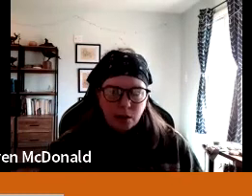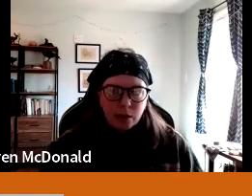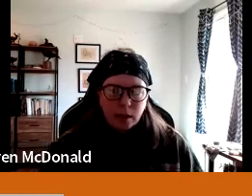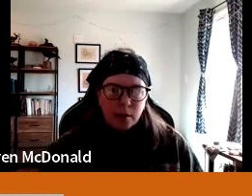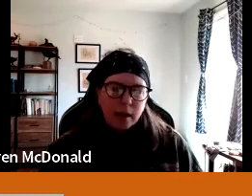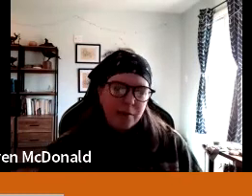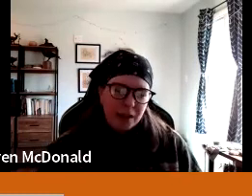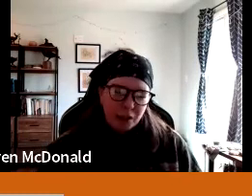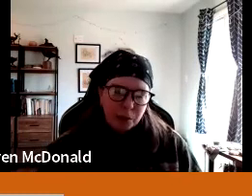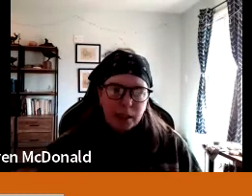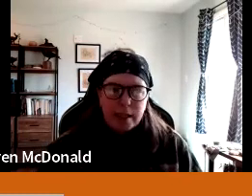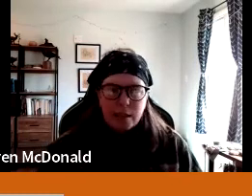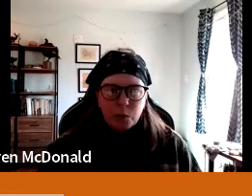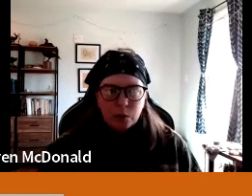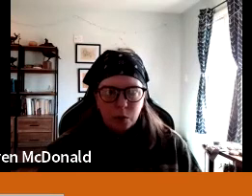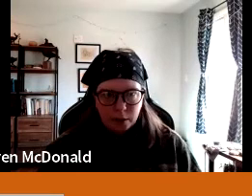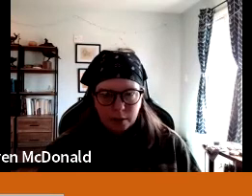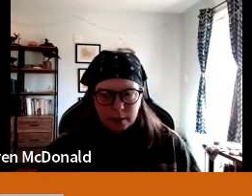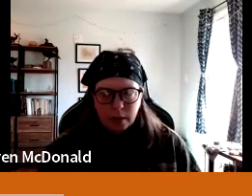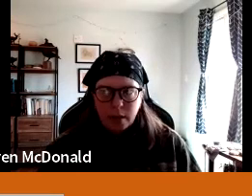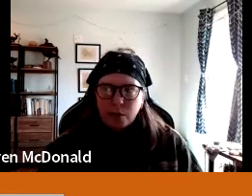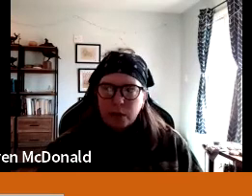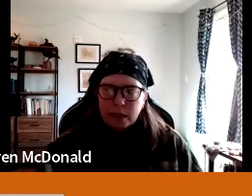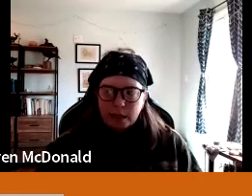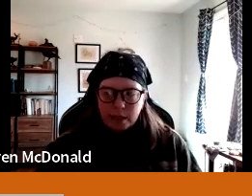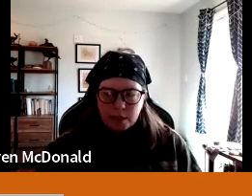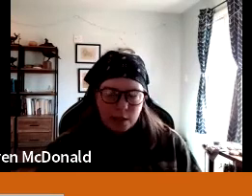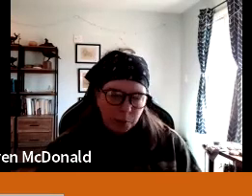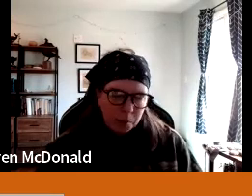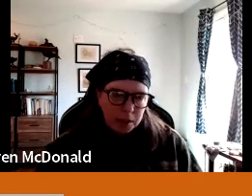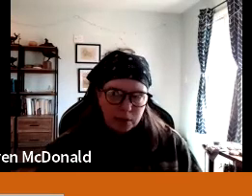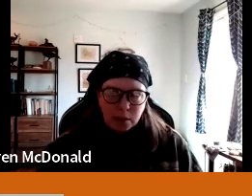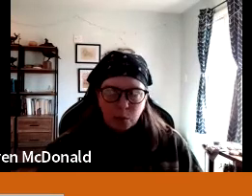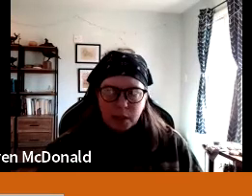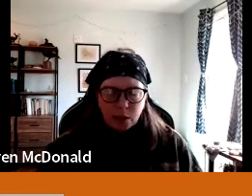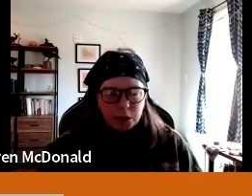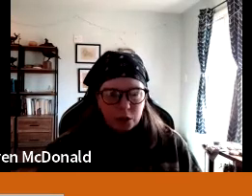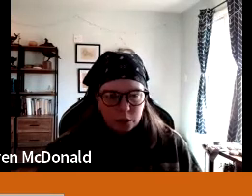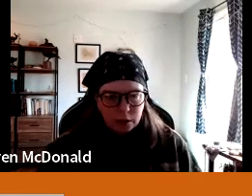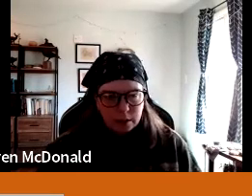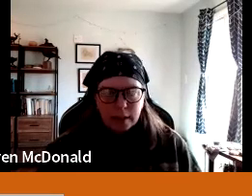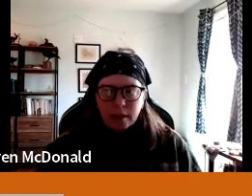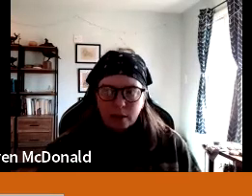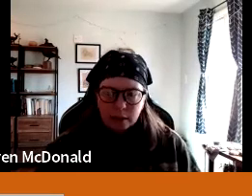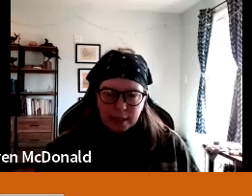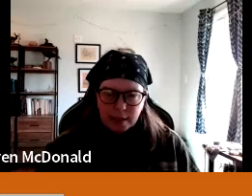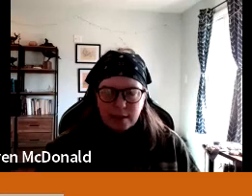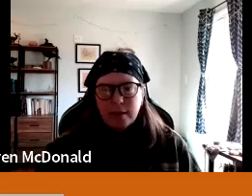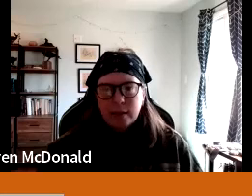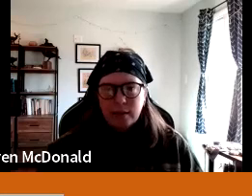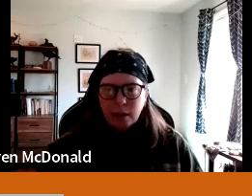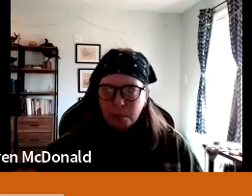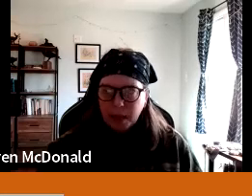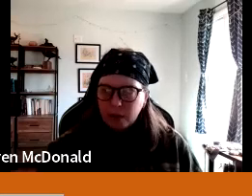index card, and eventually we're going to need some warm water. For the yeast experiment, we'll need our sugar, our